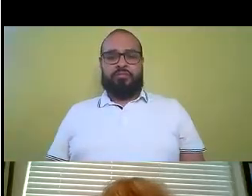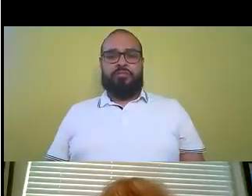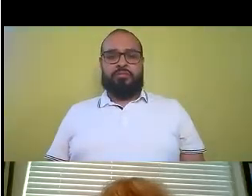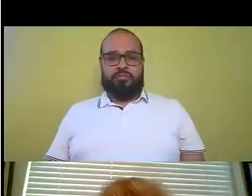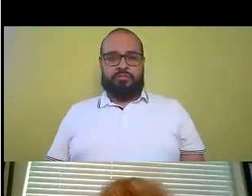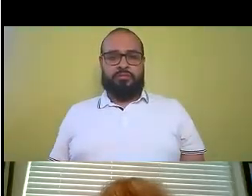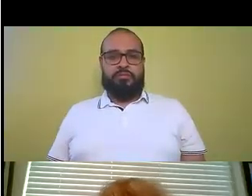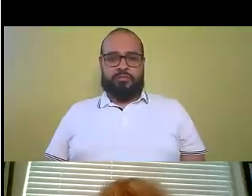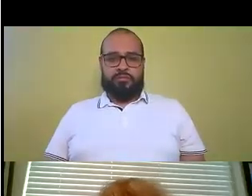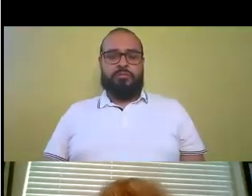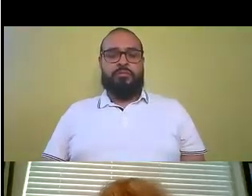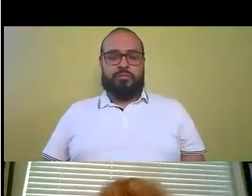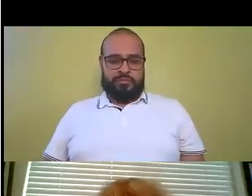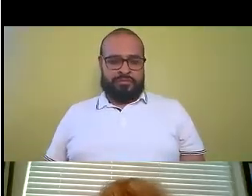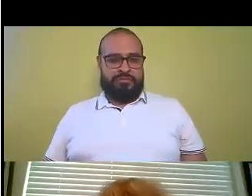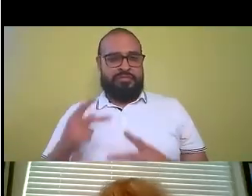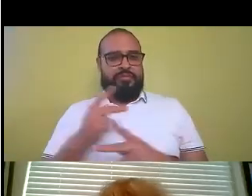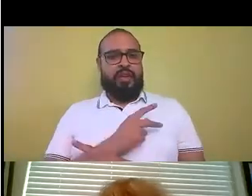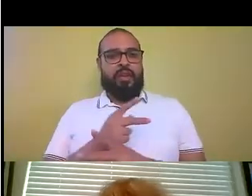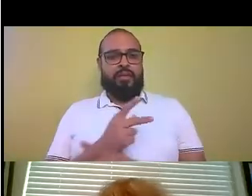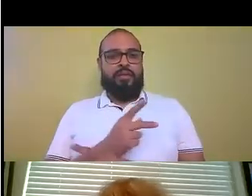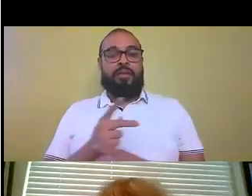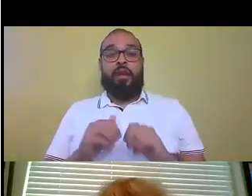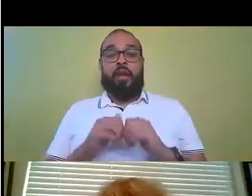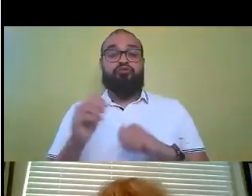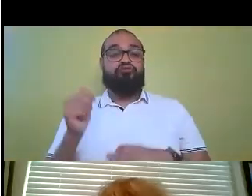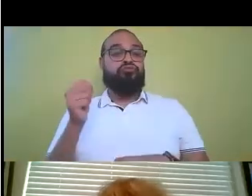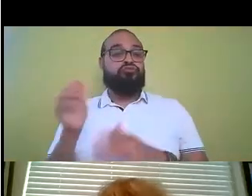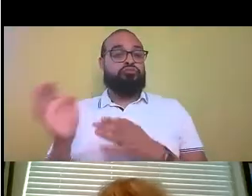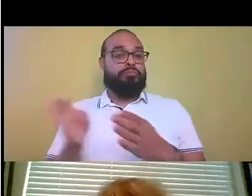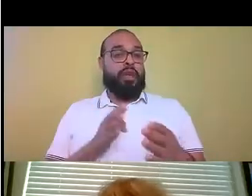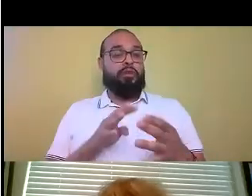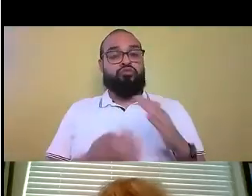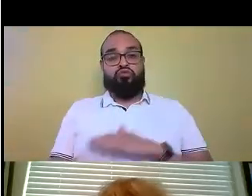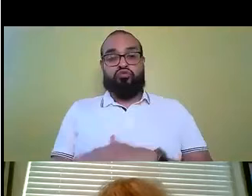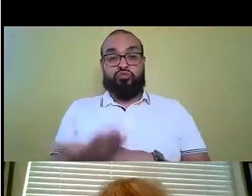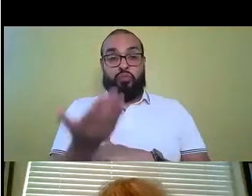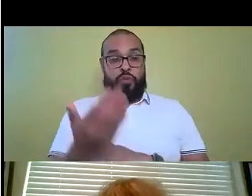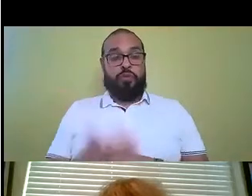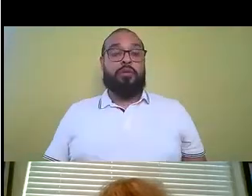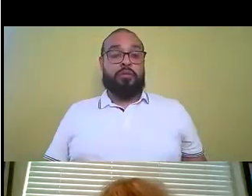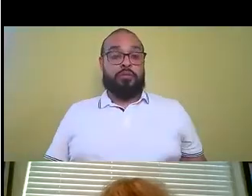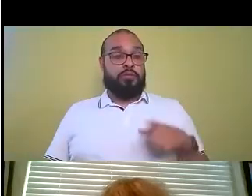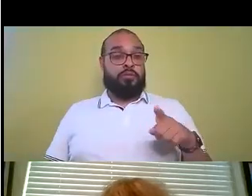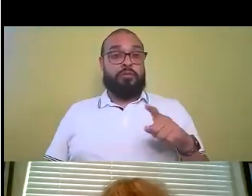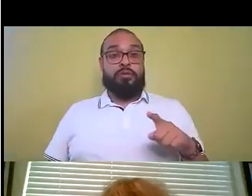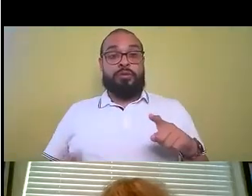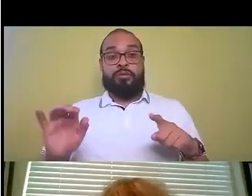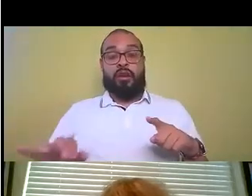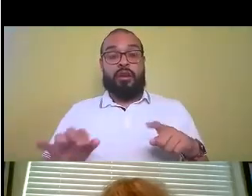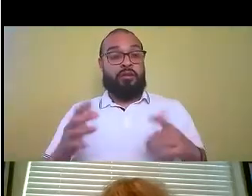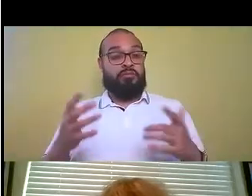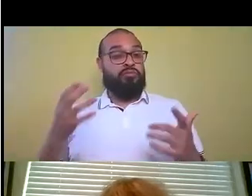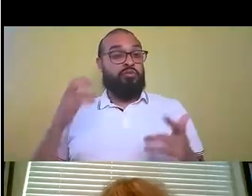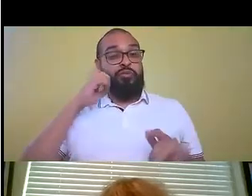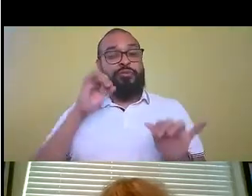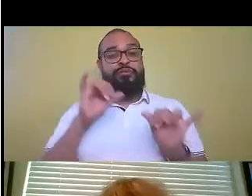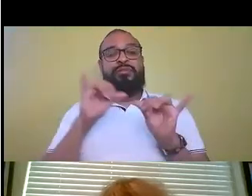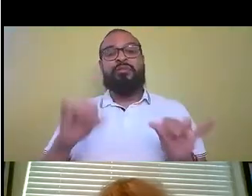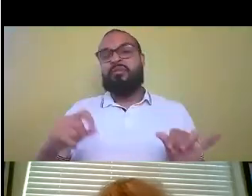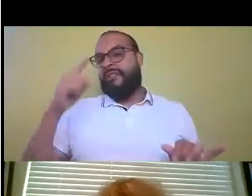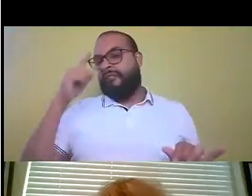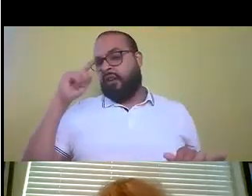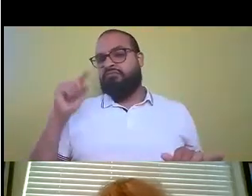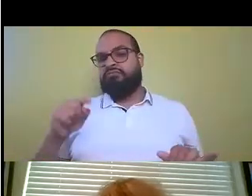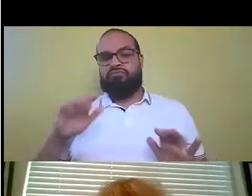little way of showing you how you could set up the morning. And this little nervous system for this child has gotten a lot of rich input if